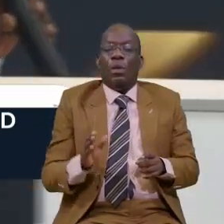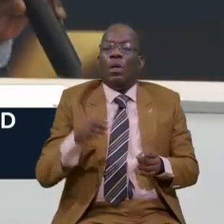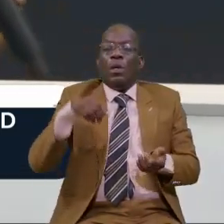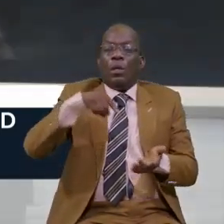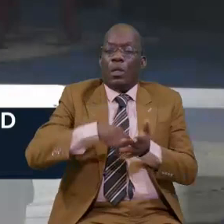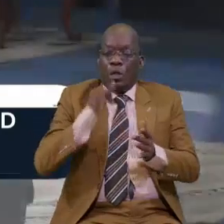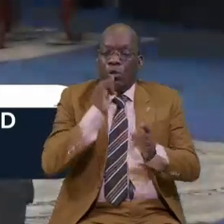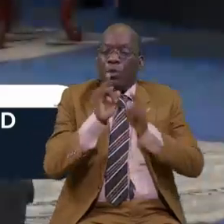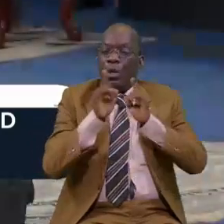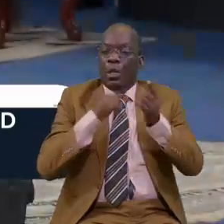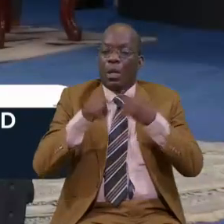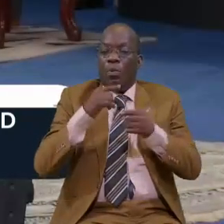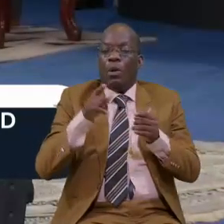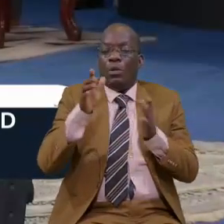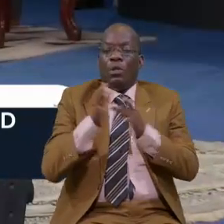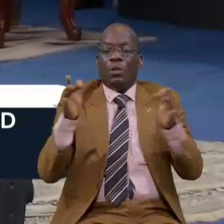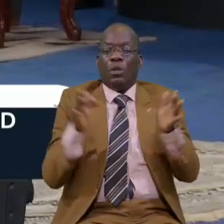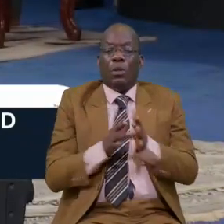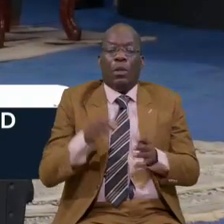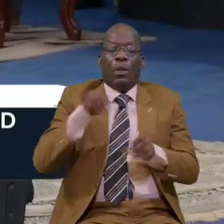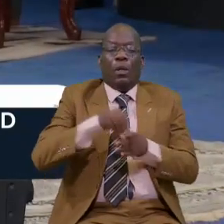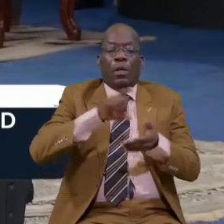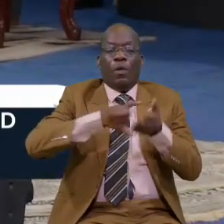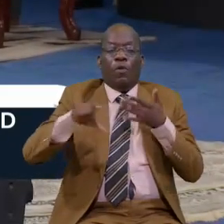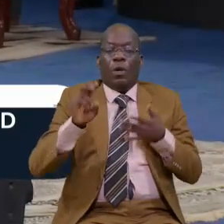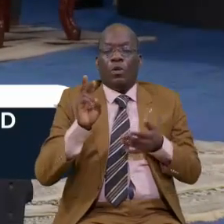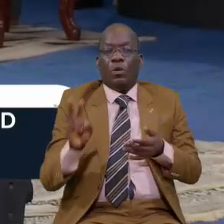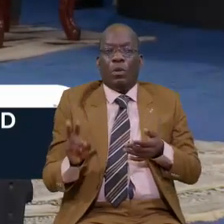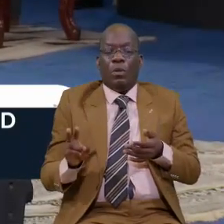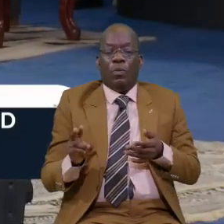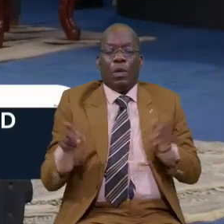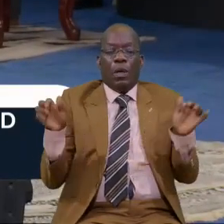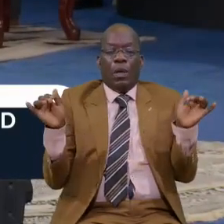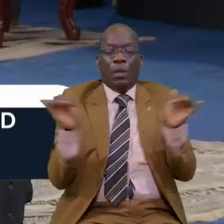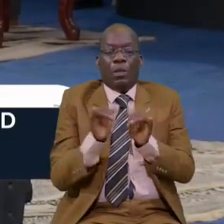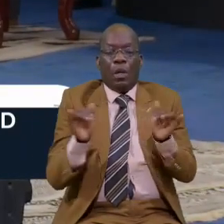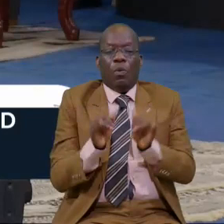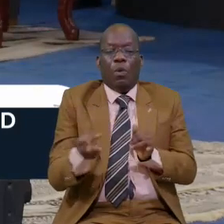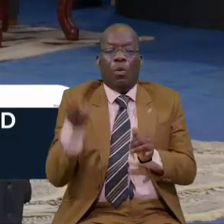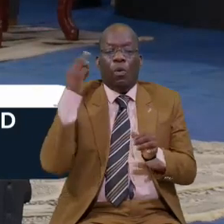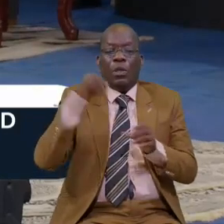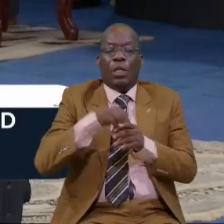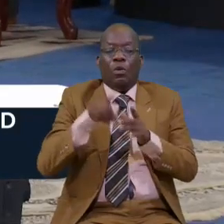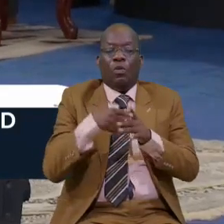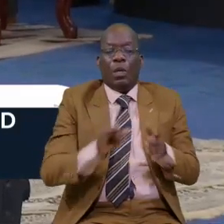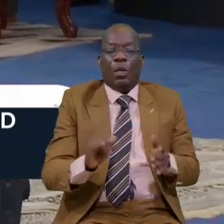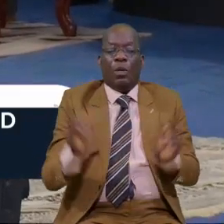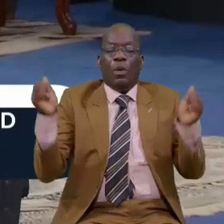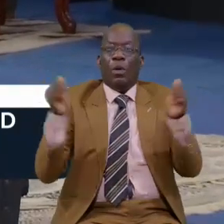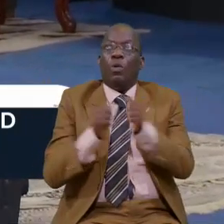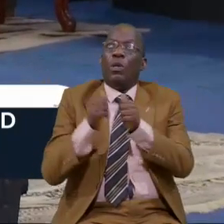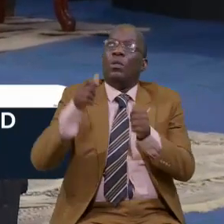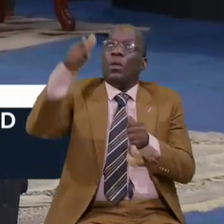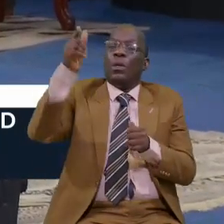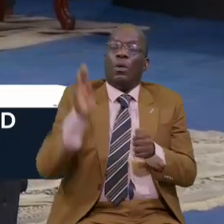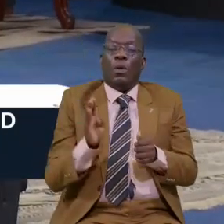2. It says in verse 2, the same was in the beginning with God. Look at